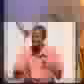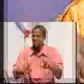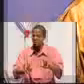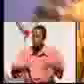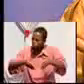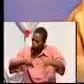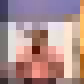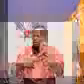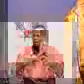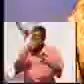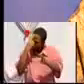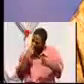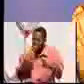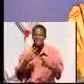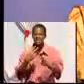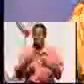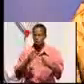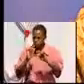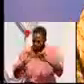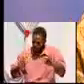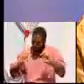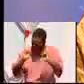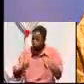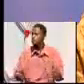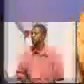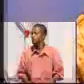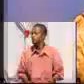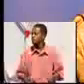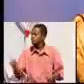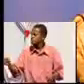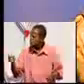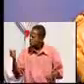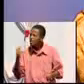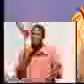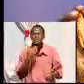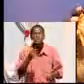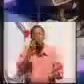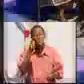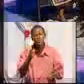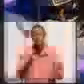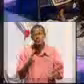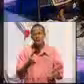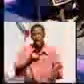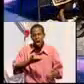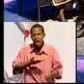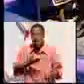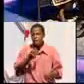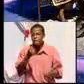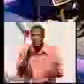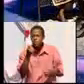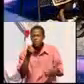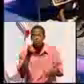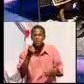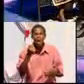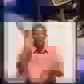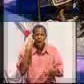computer, and the person will be able to do his or her work. How do you get your funds? Our main donor who provides funding for all